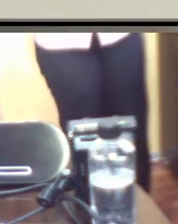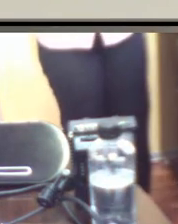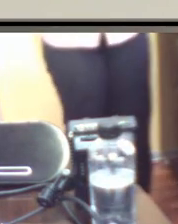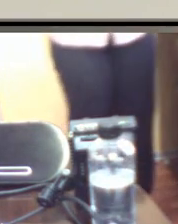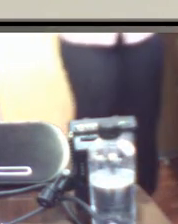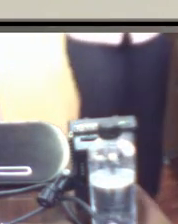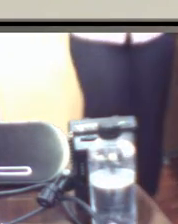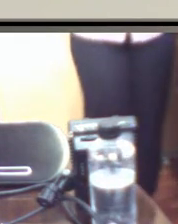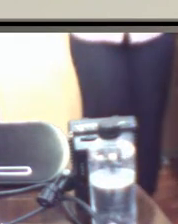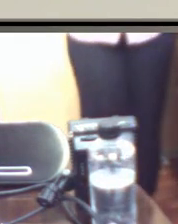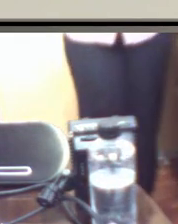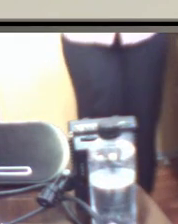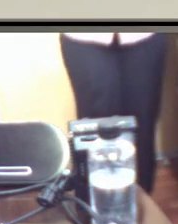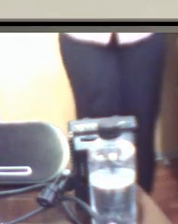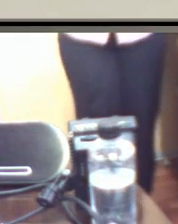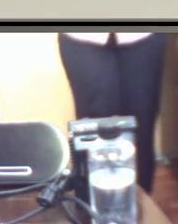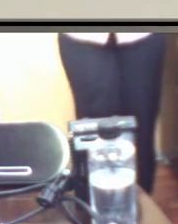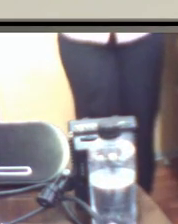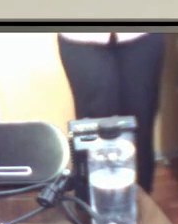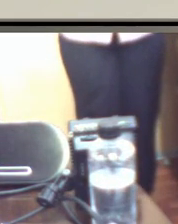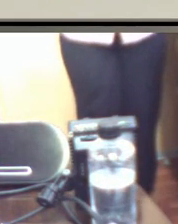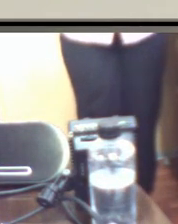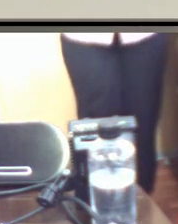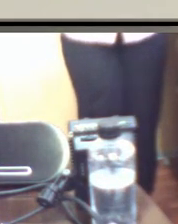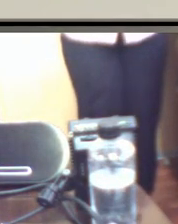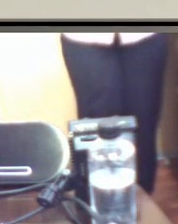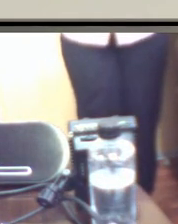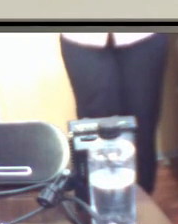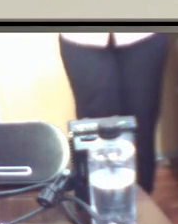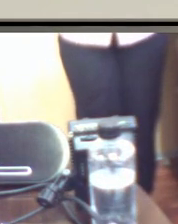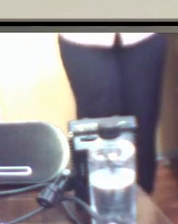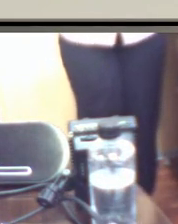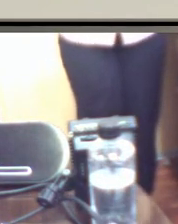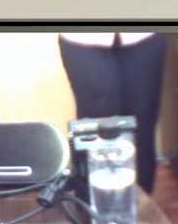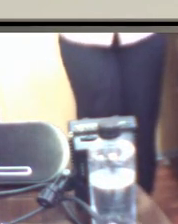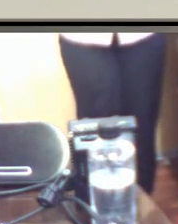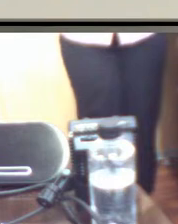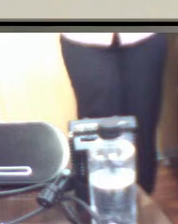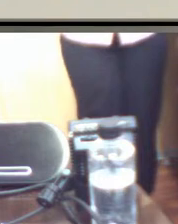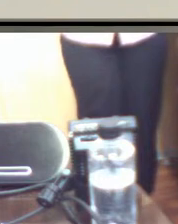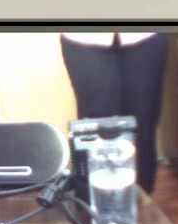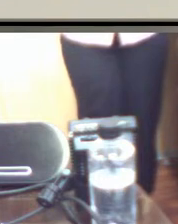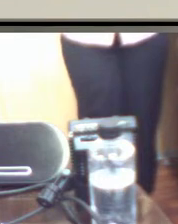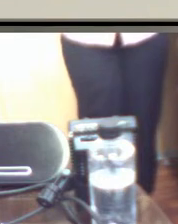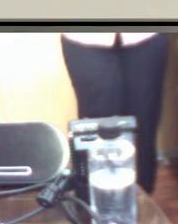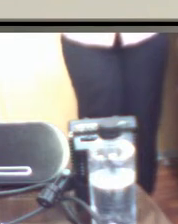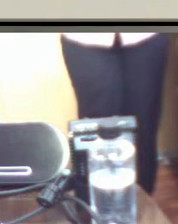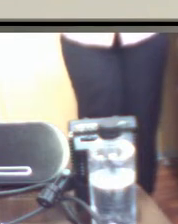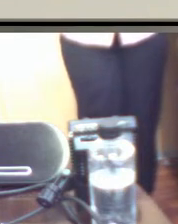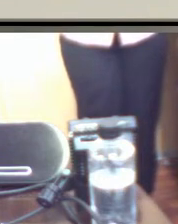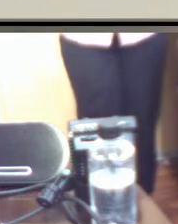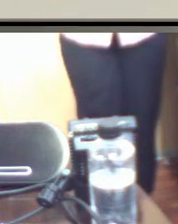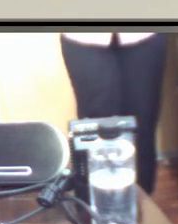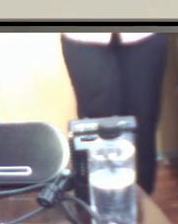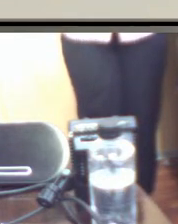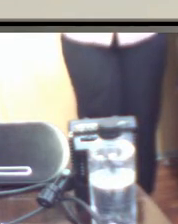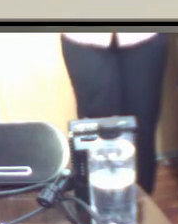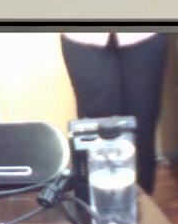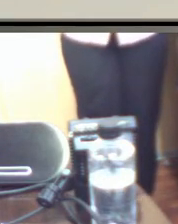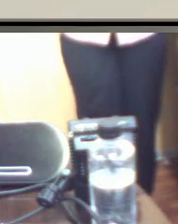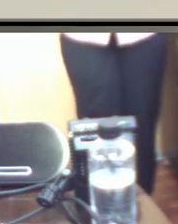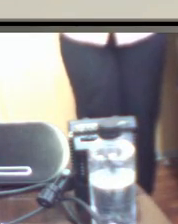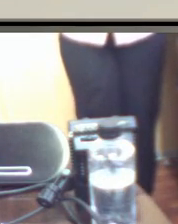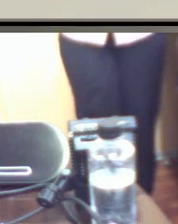livestock are stolen or killed by epidemics. The livestock farming is gaining a lot of